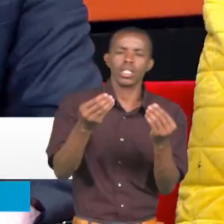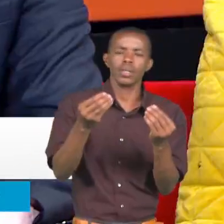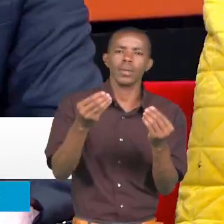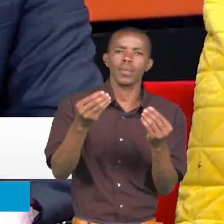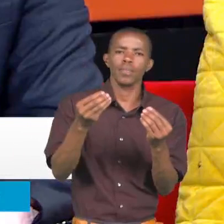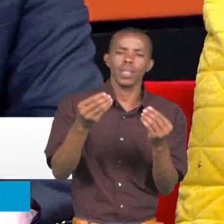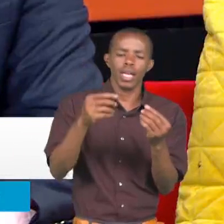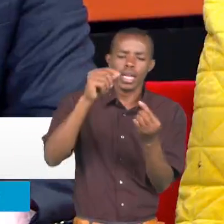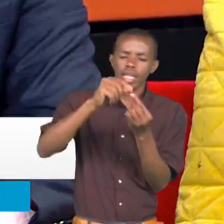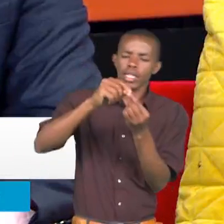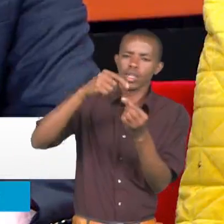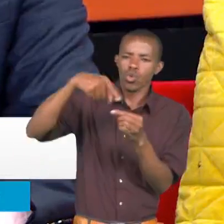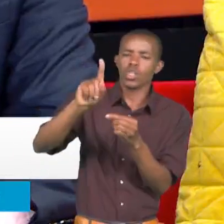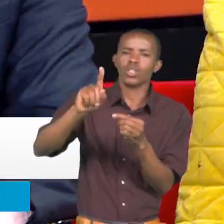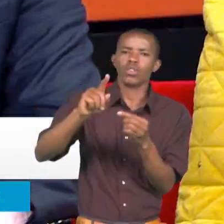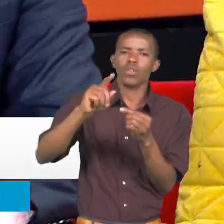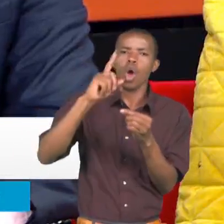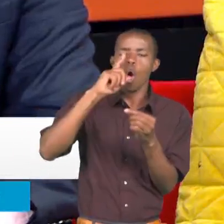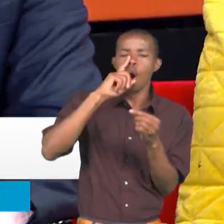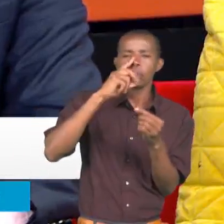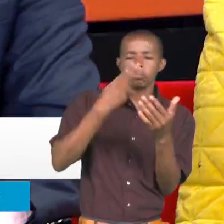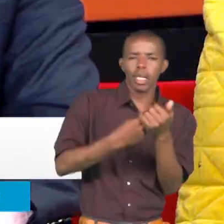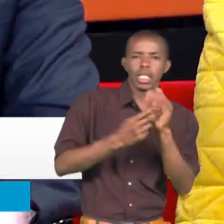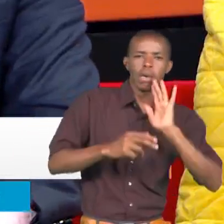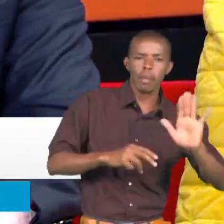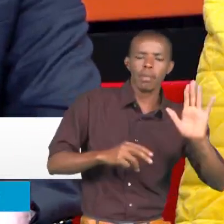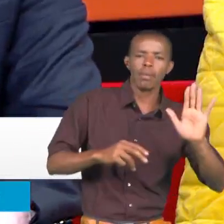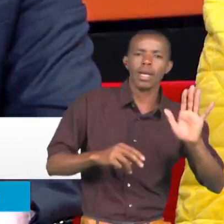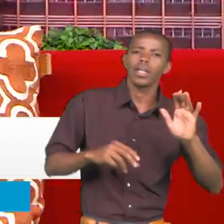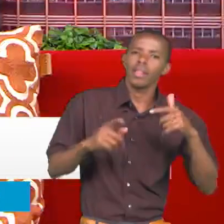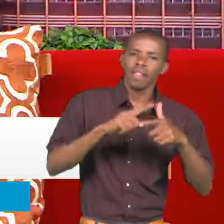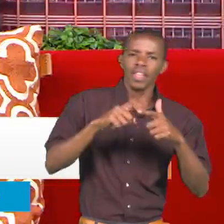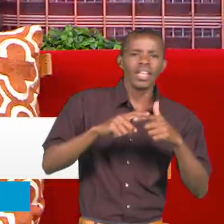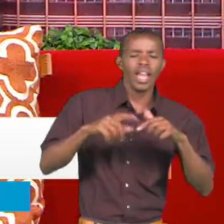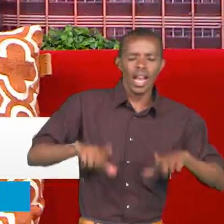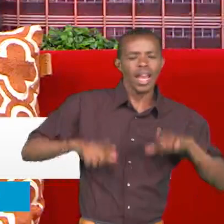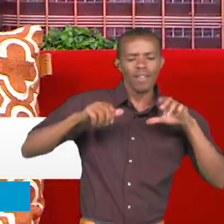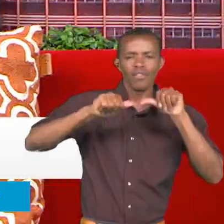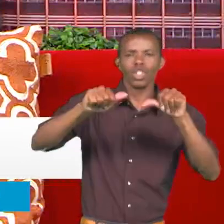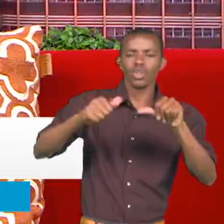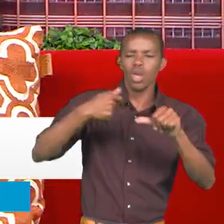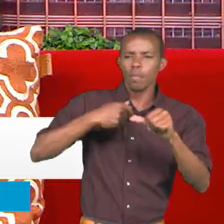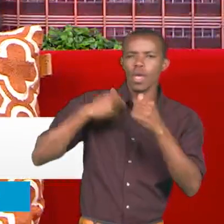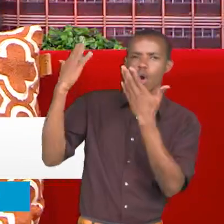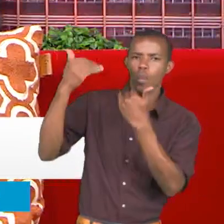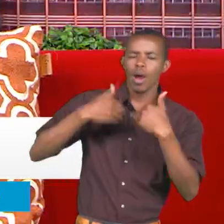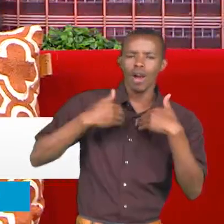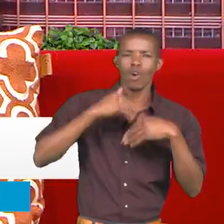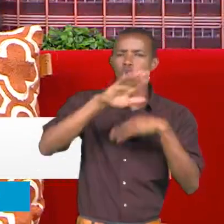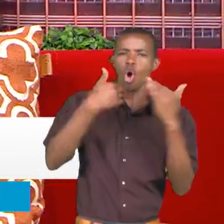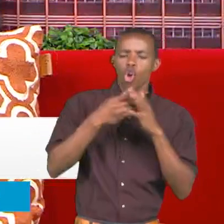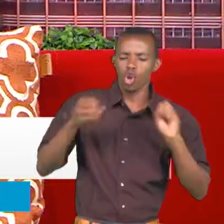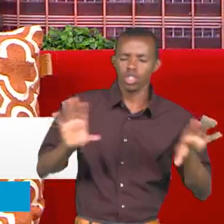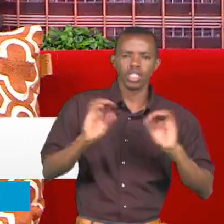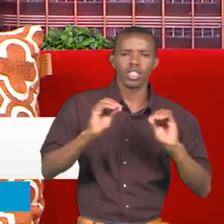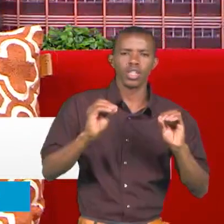you can test yourself in the house with your partner. You lock yourself and test yourself, and you go ahead. So for me, there is hope and all is not lost. Okay. And for me,